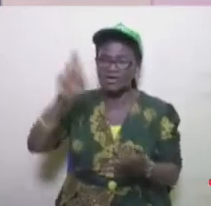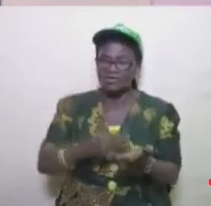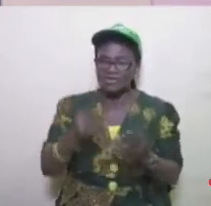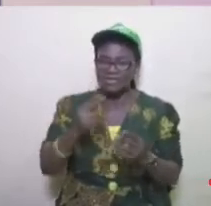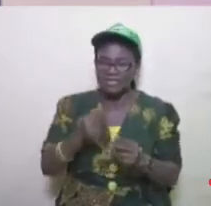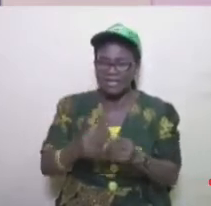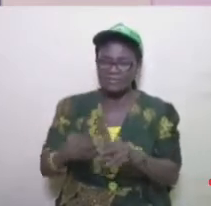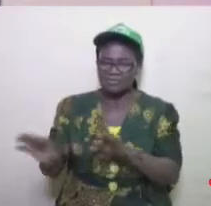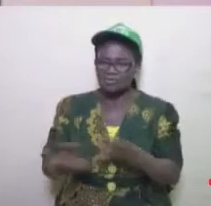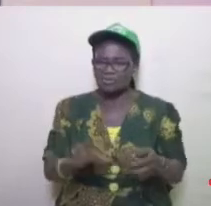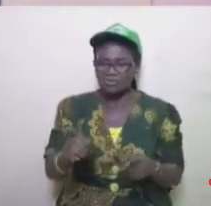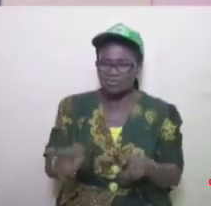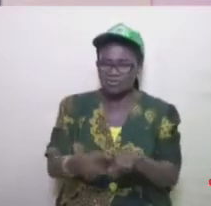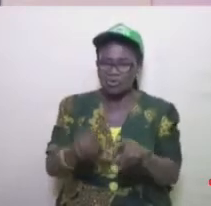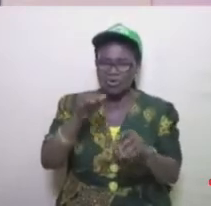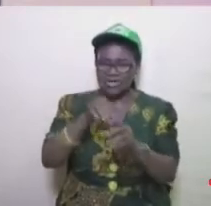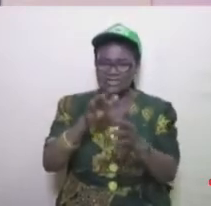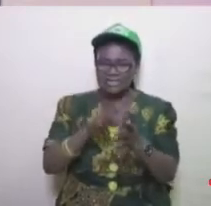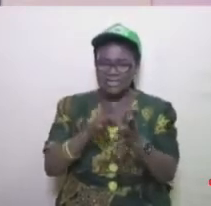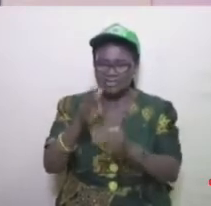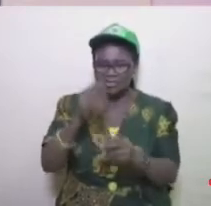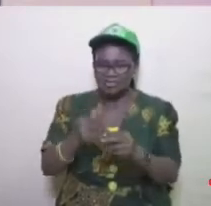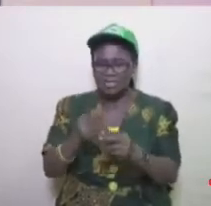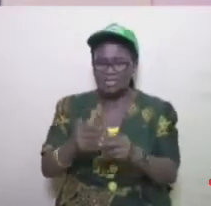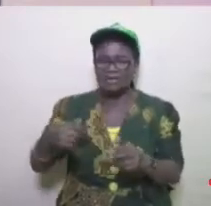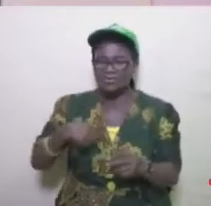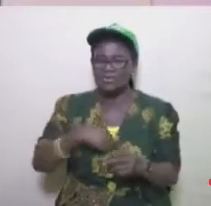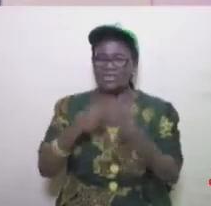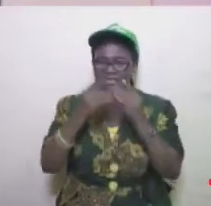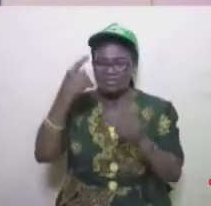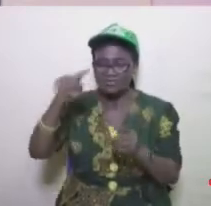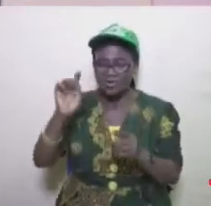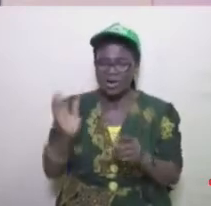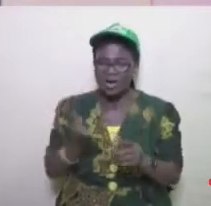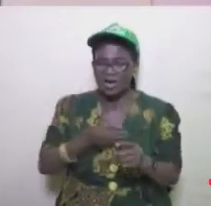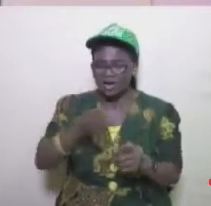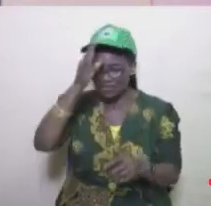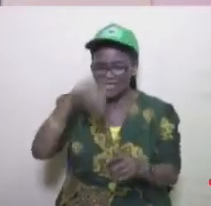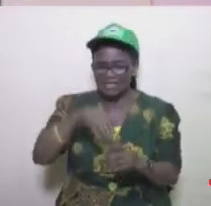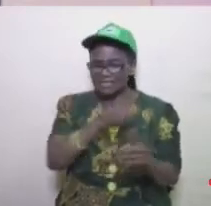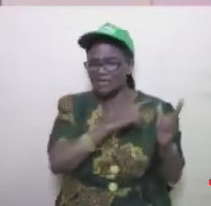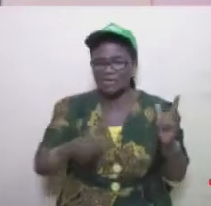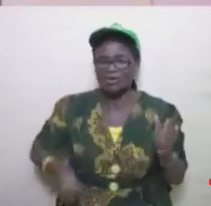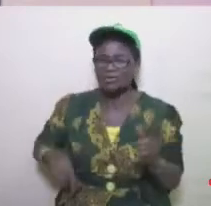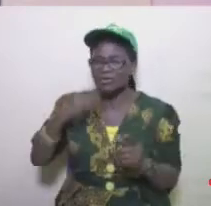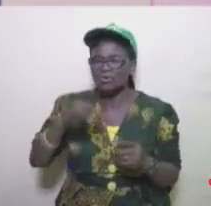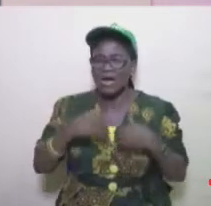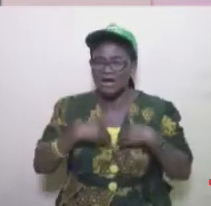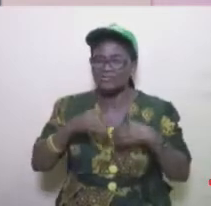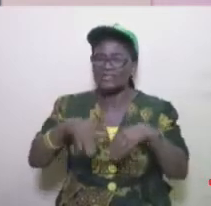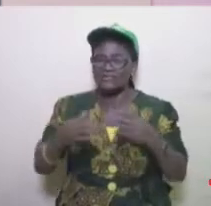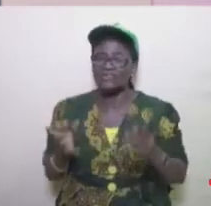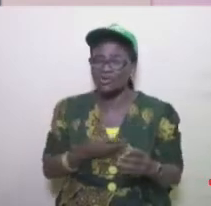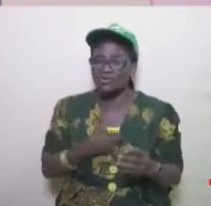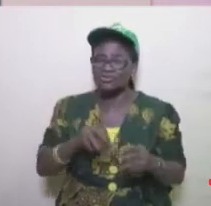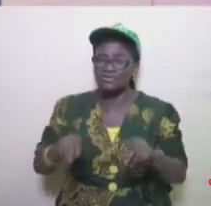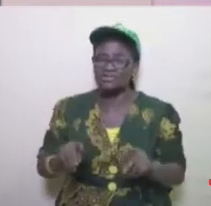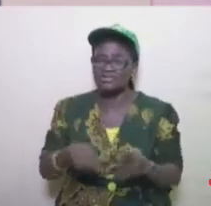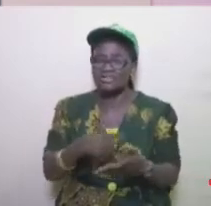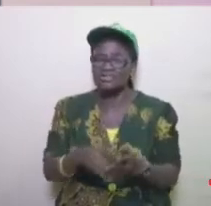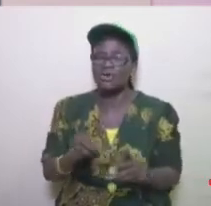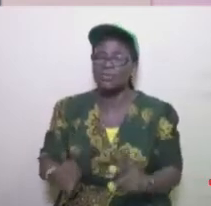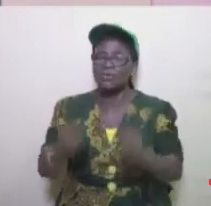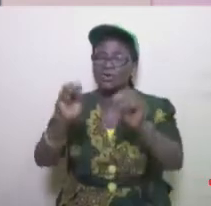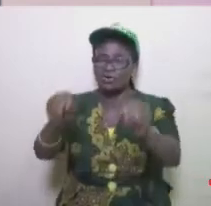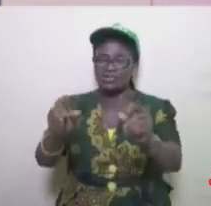Do so in the name of Jesus. Amen. We thank you for our Father and the Lord who have given us this platform. Let grace be on